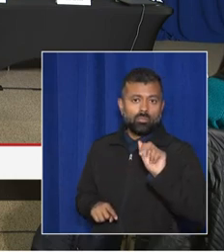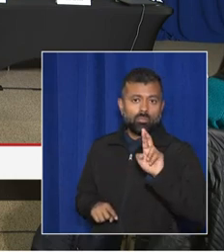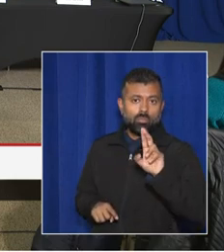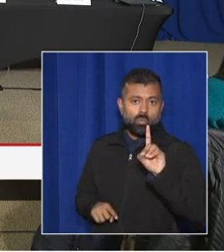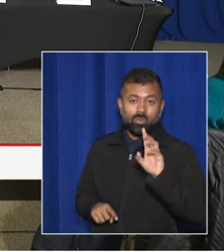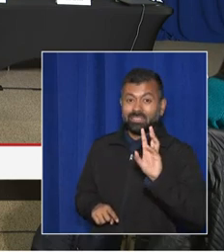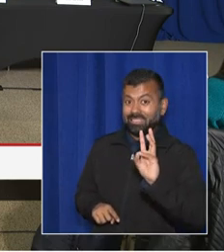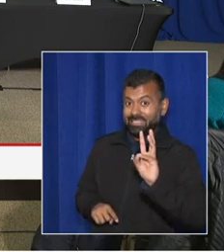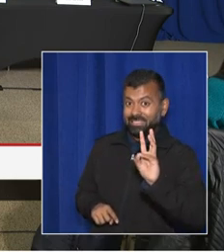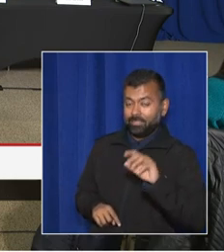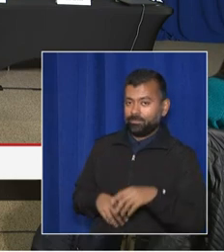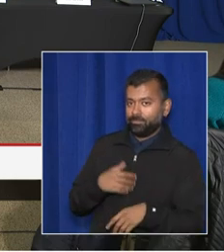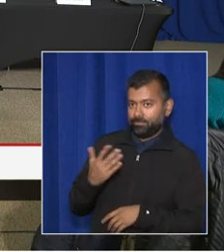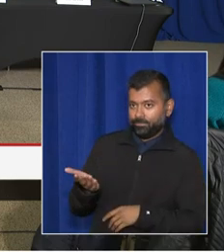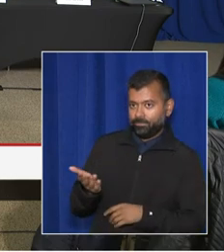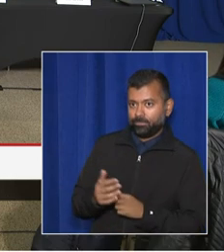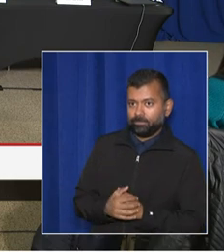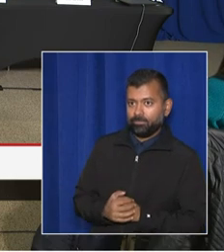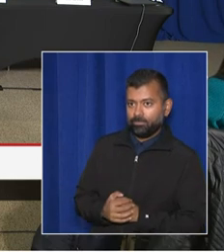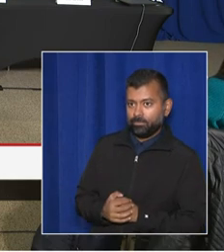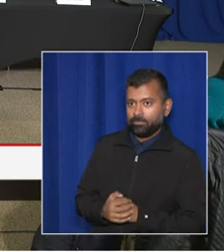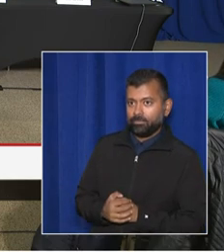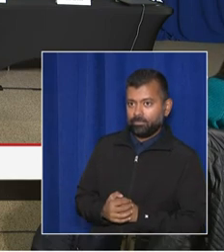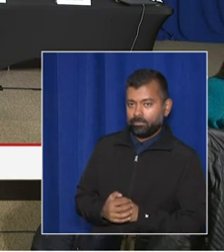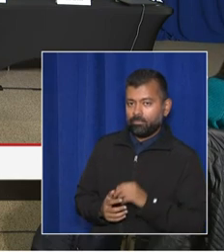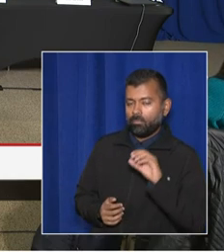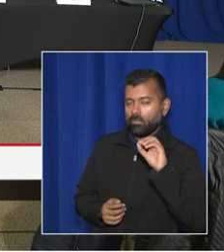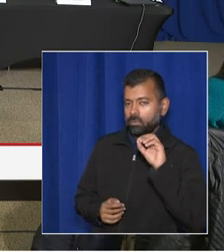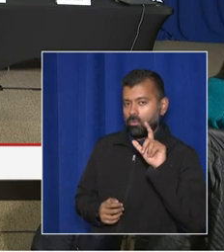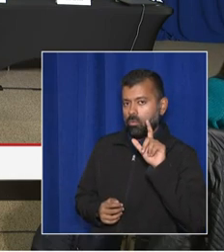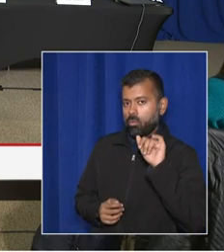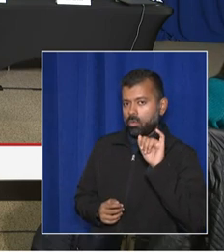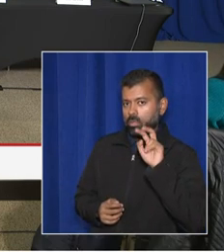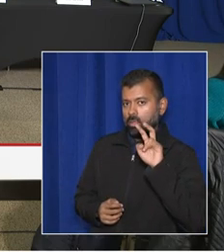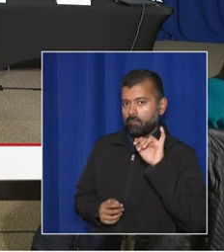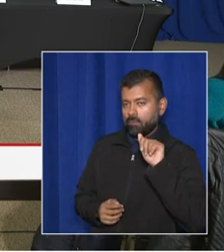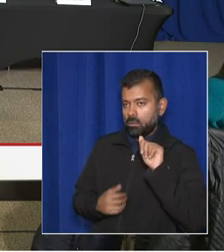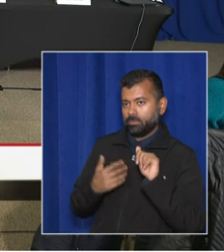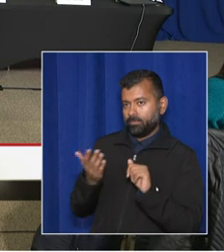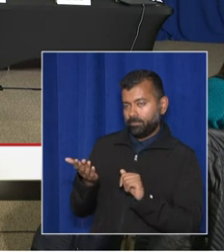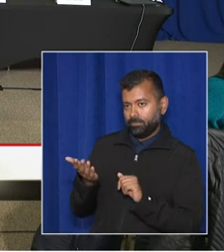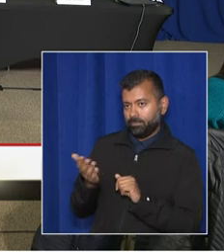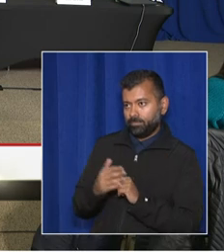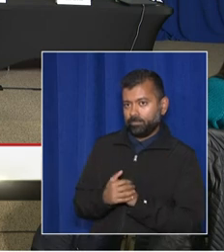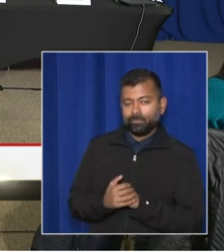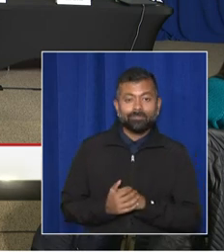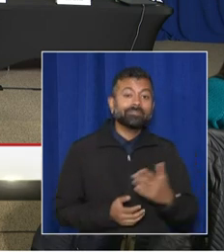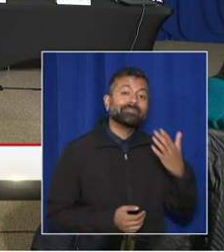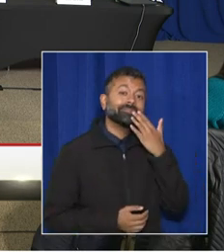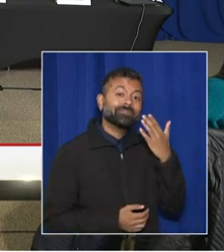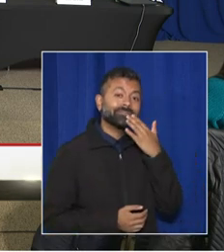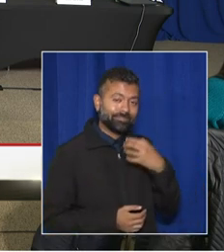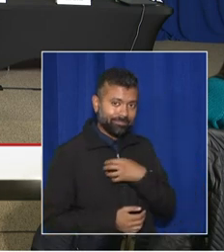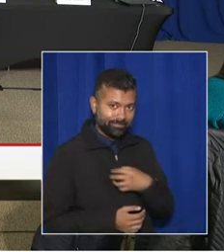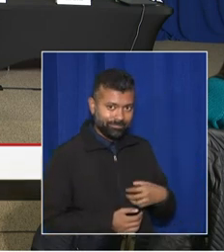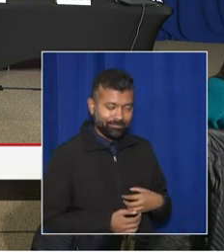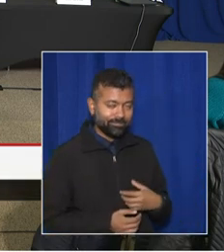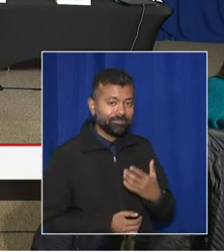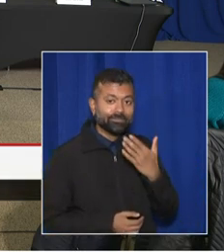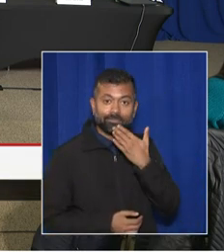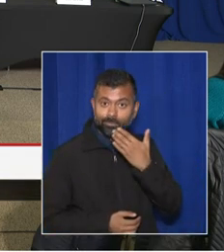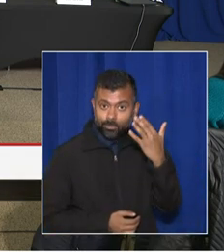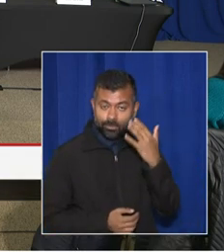Good morning, Mayor Bowser, and Good morning. all of the other DS. Thank you so much for your